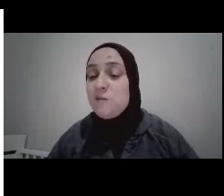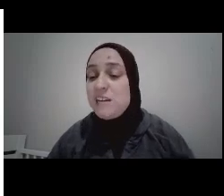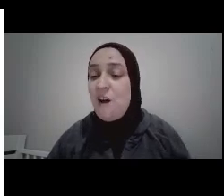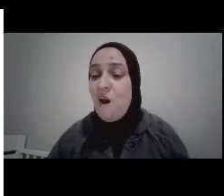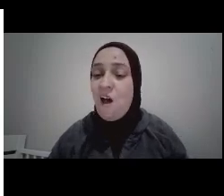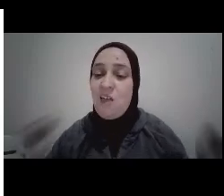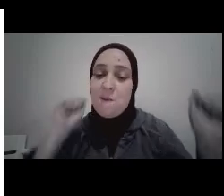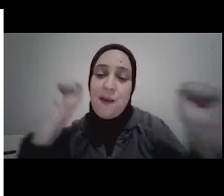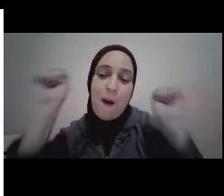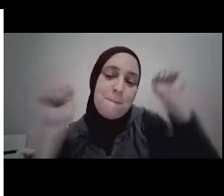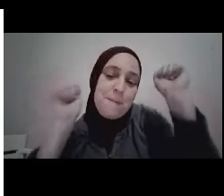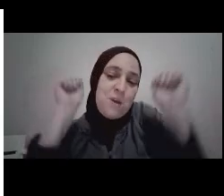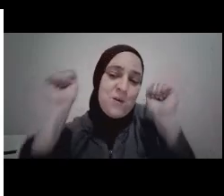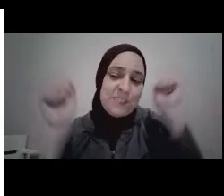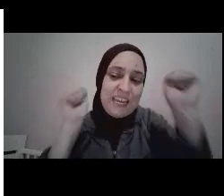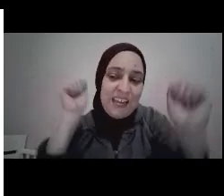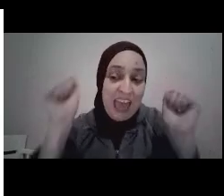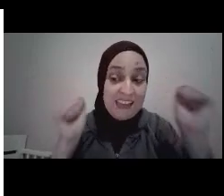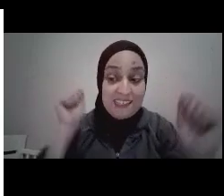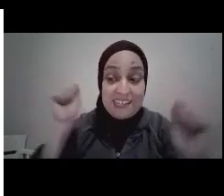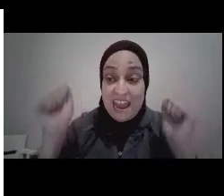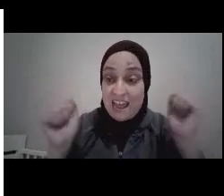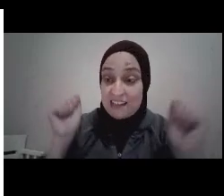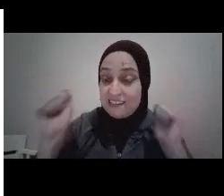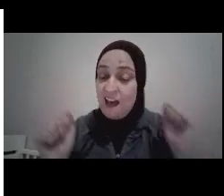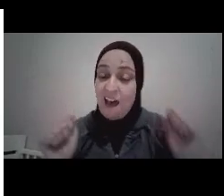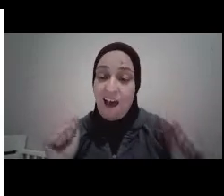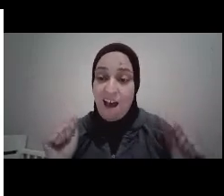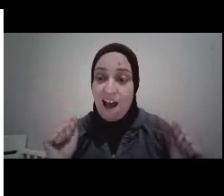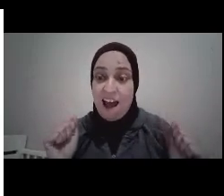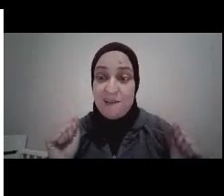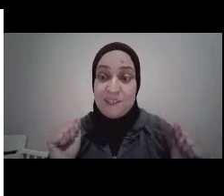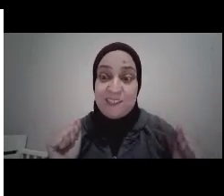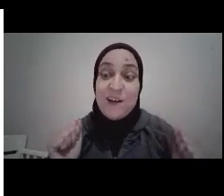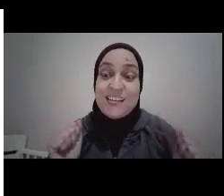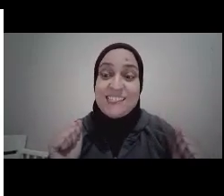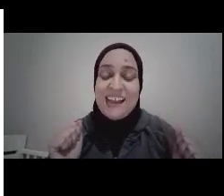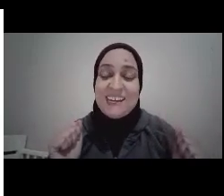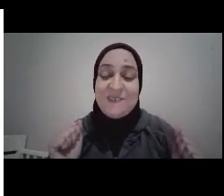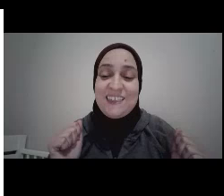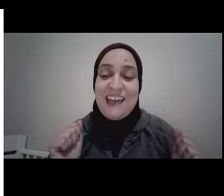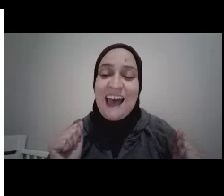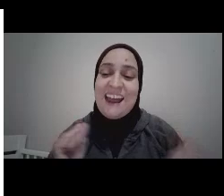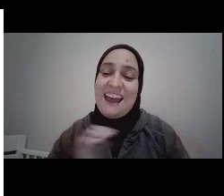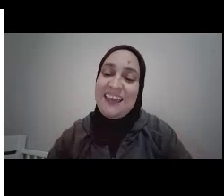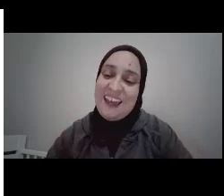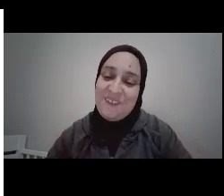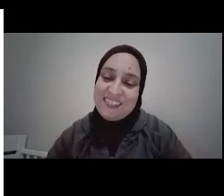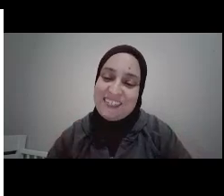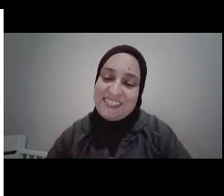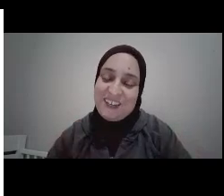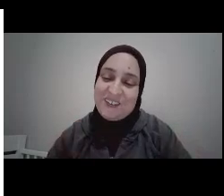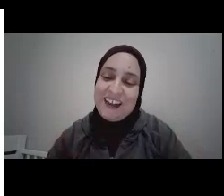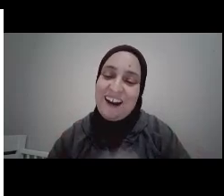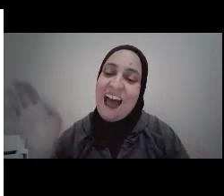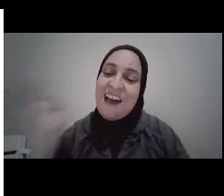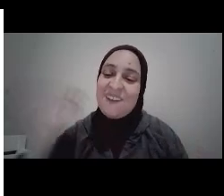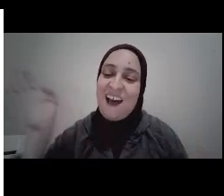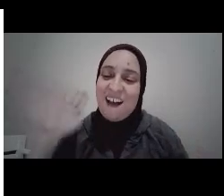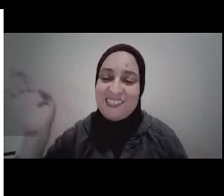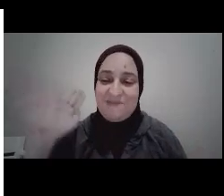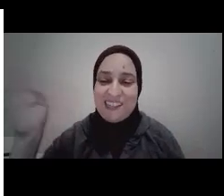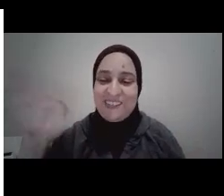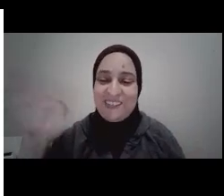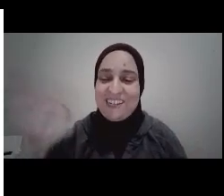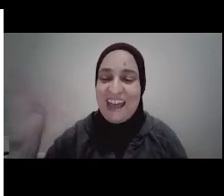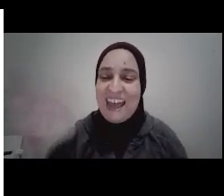going to be reading all about music and dance. I am so excited for that, and I can't wait to see you there. Have